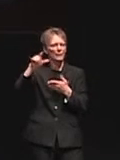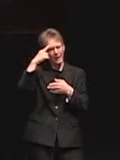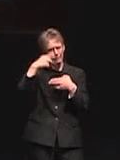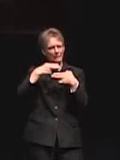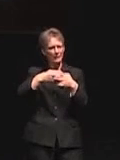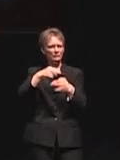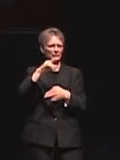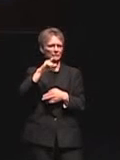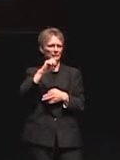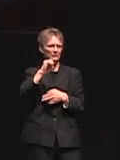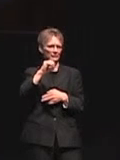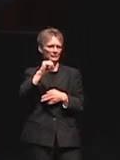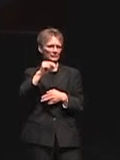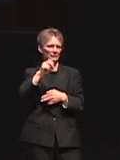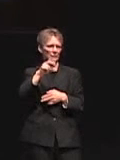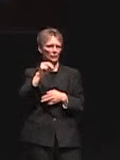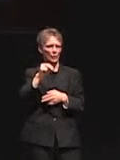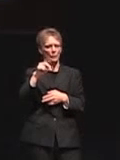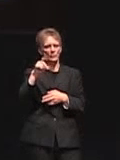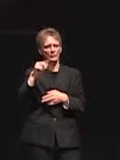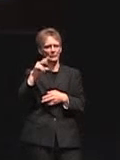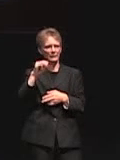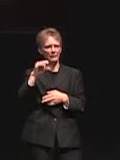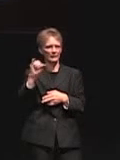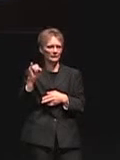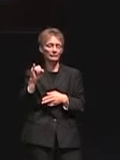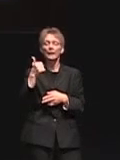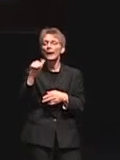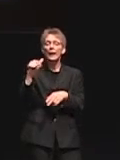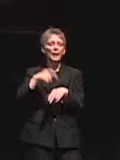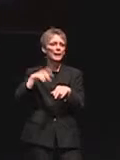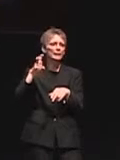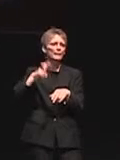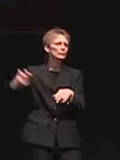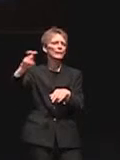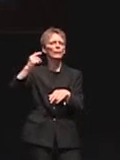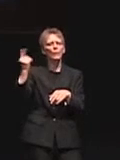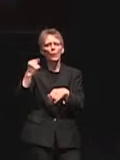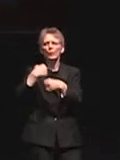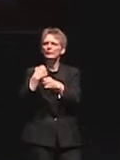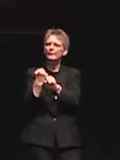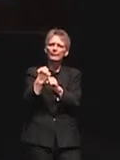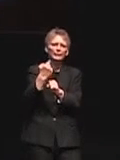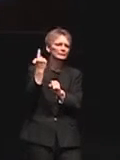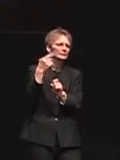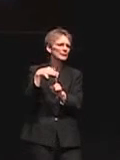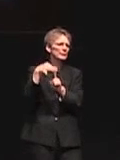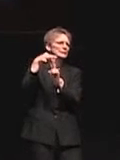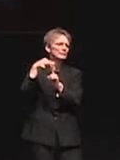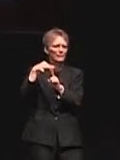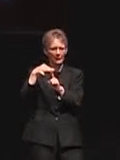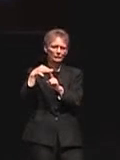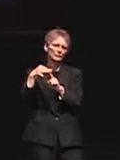Airport in Paris. And then whenever I travel, I always make a collage or an assemblage to remember what happened to me while I was